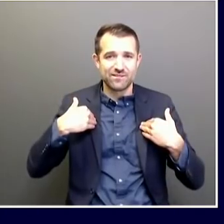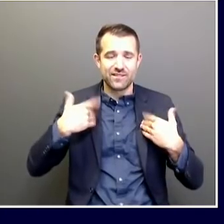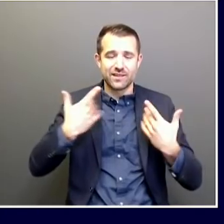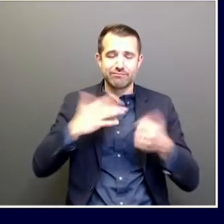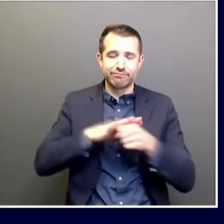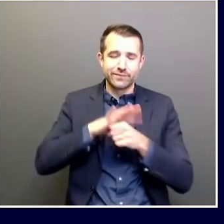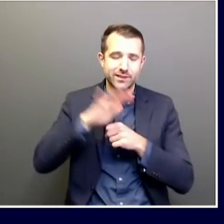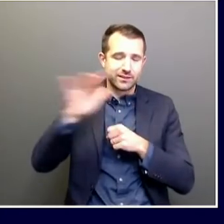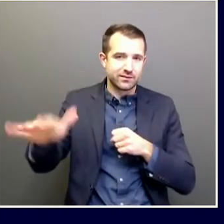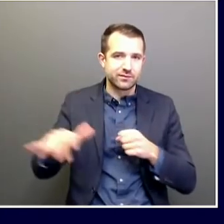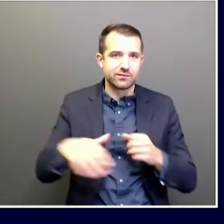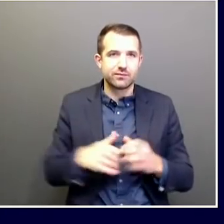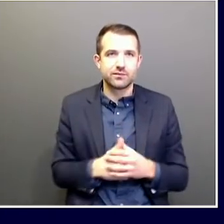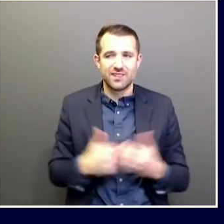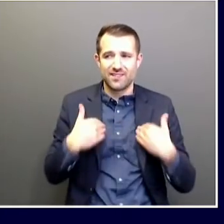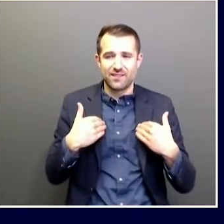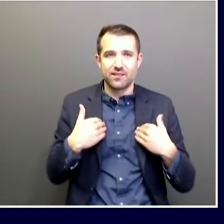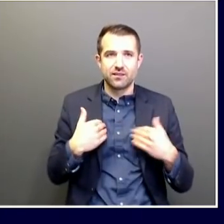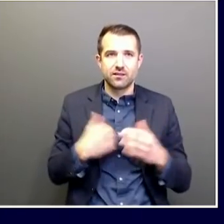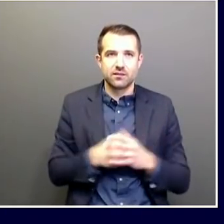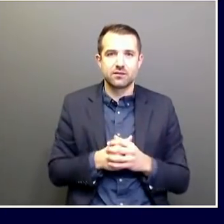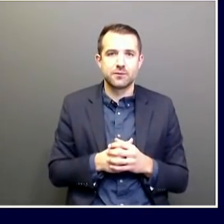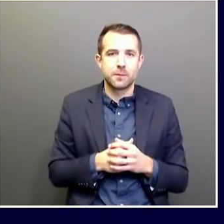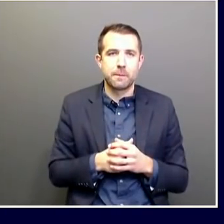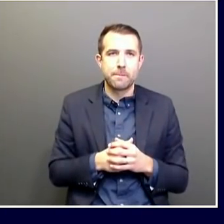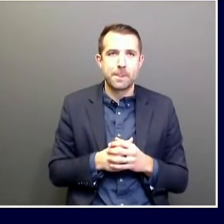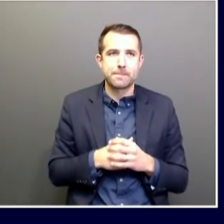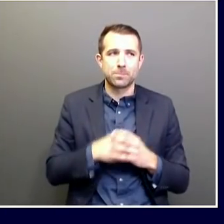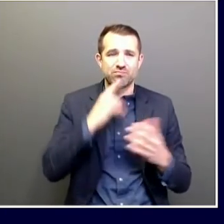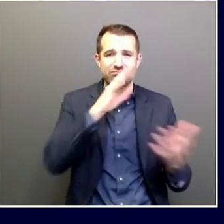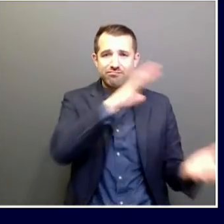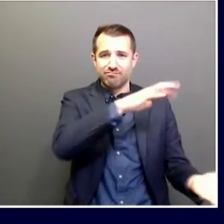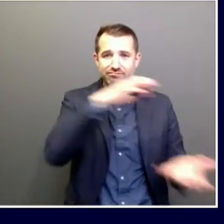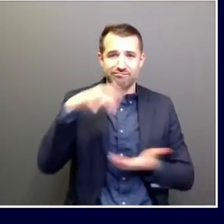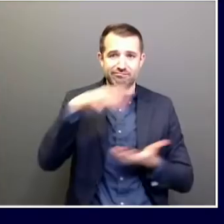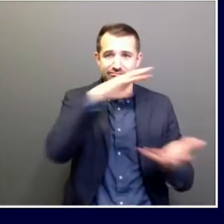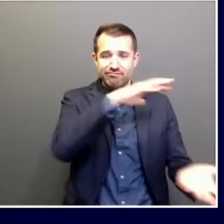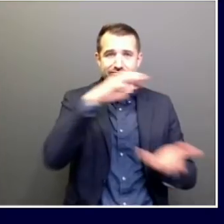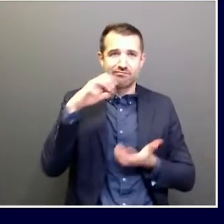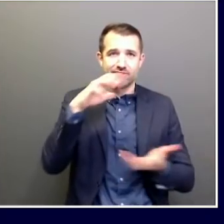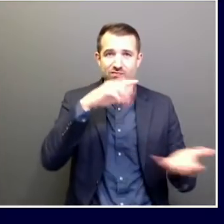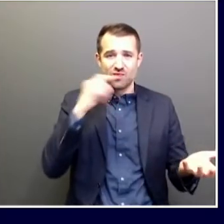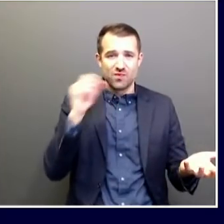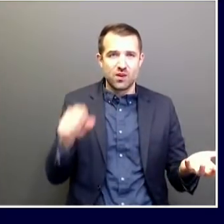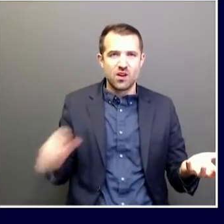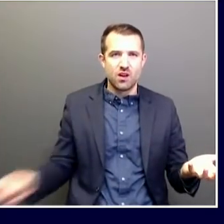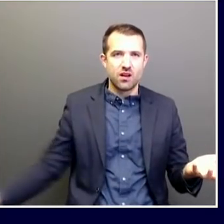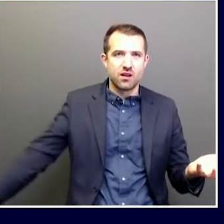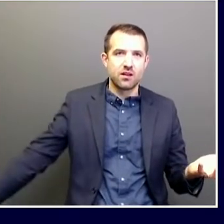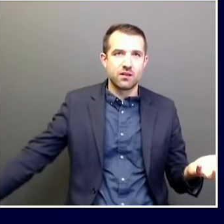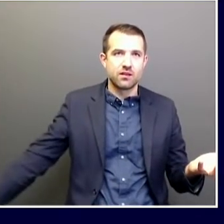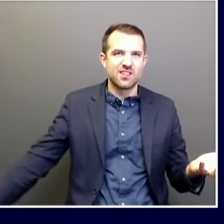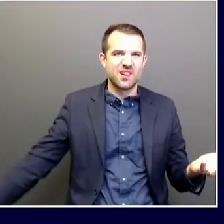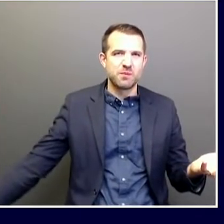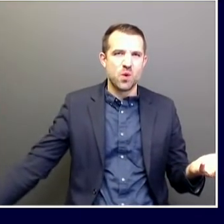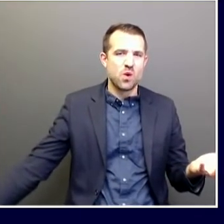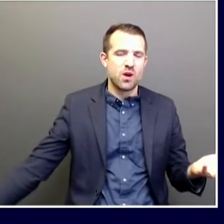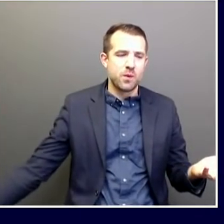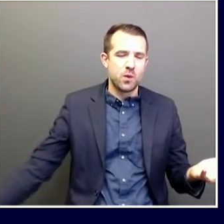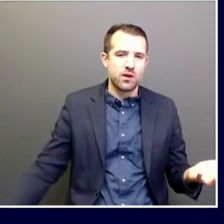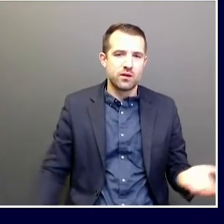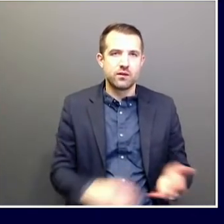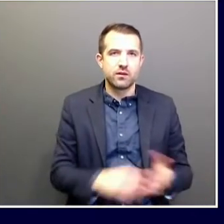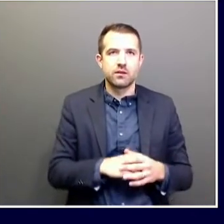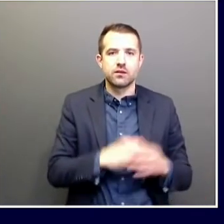need more, those vaccines are easily available. In terms of capacity to administer the vaccine, there too,